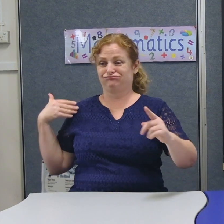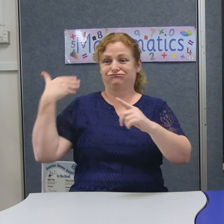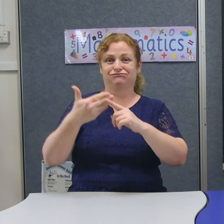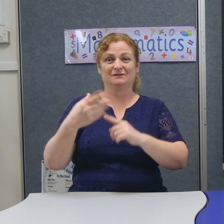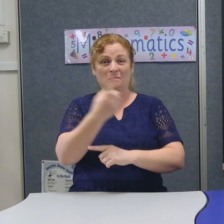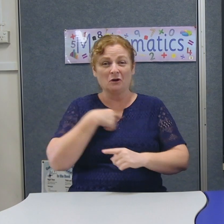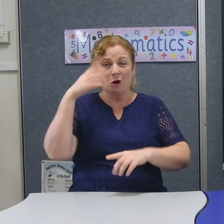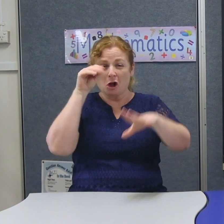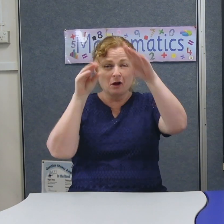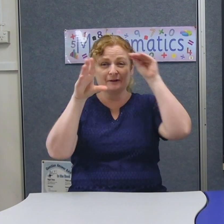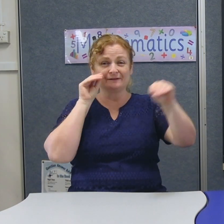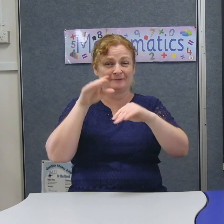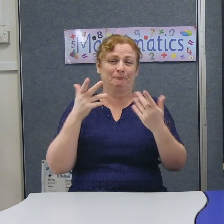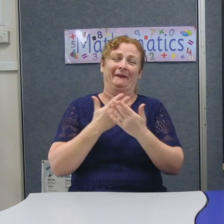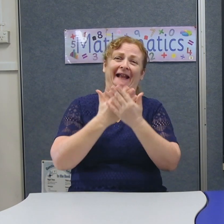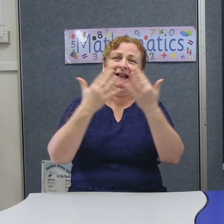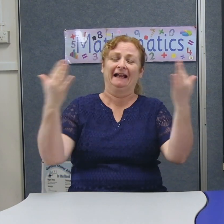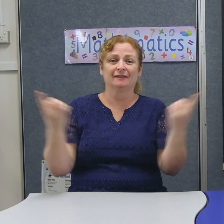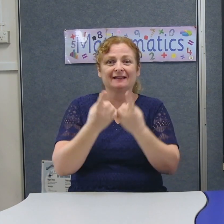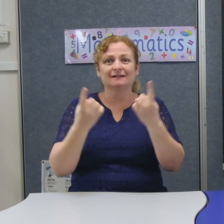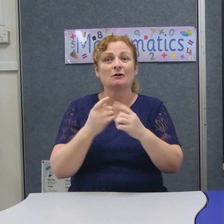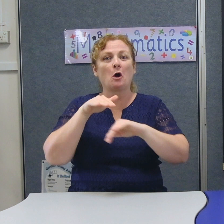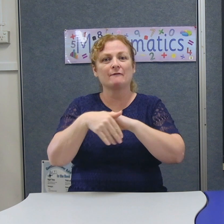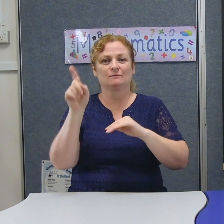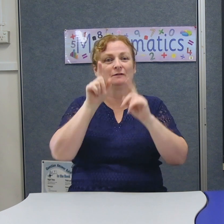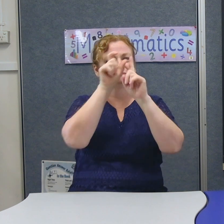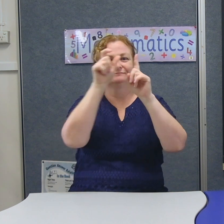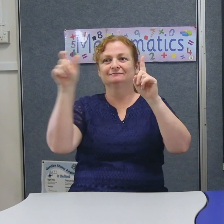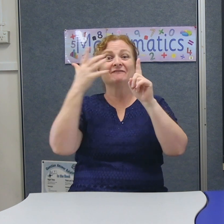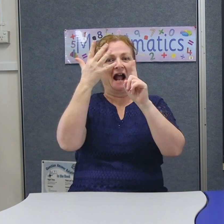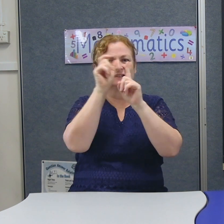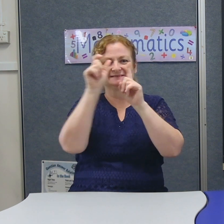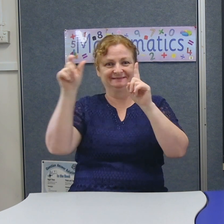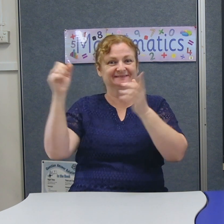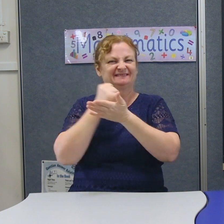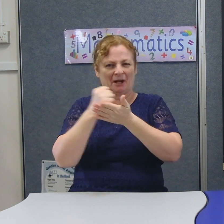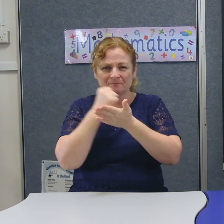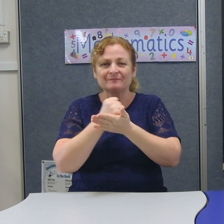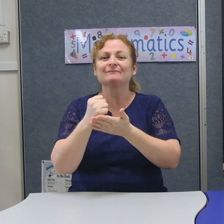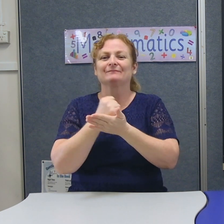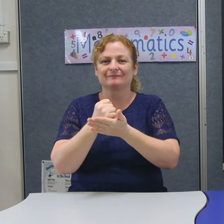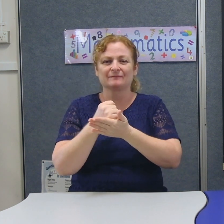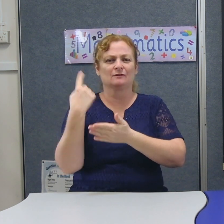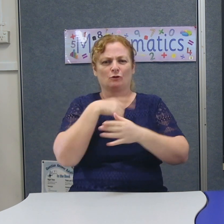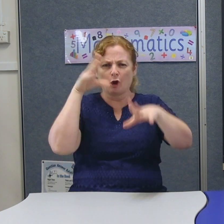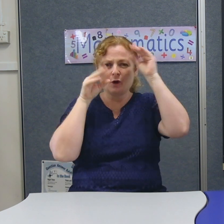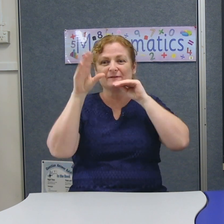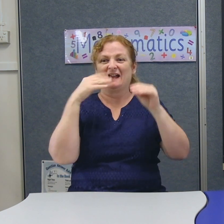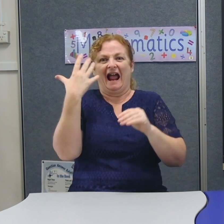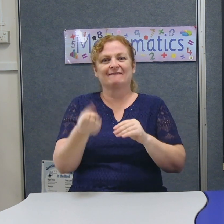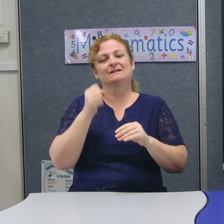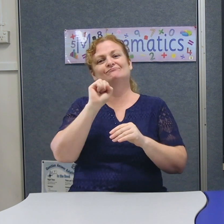Today, we have learned many things about five-digit numbers. We have learned that they have the place